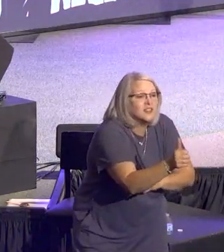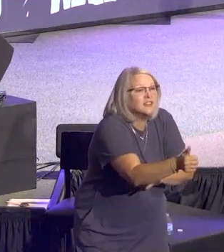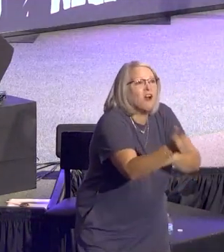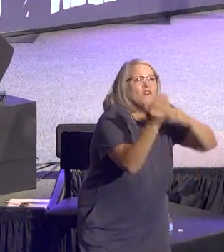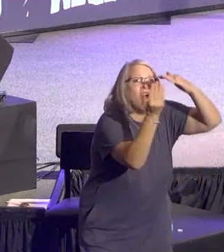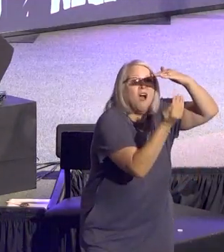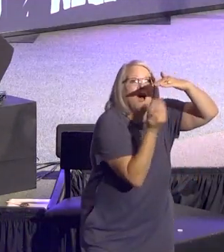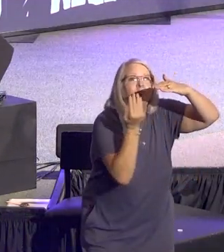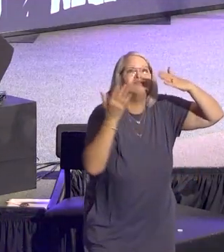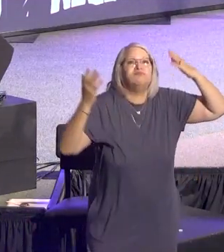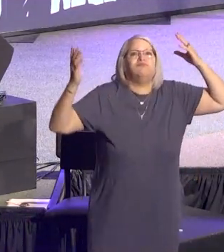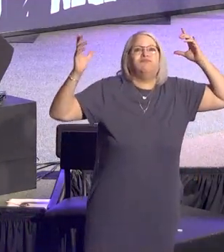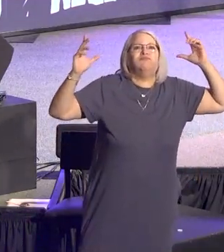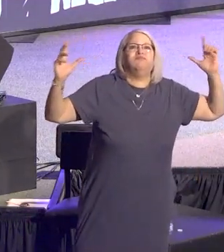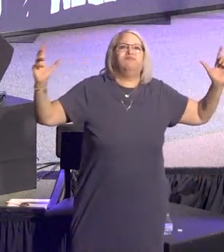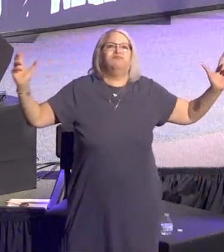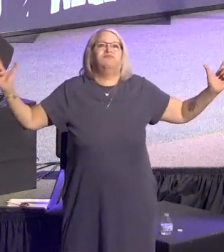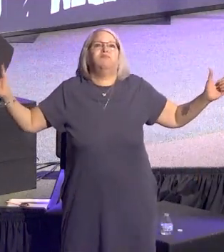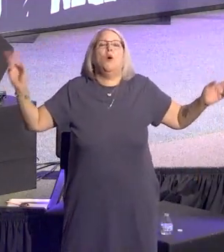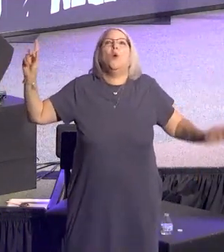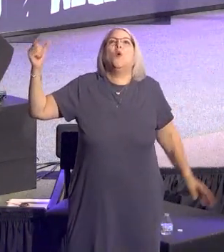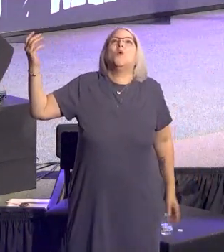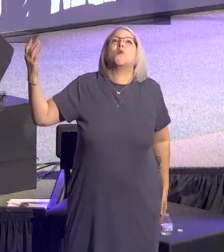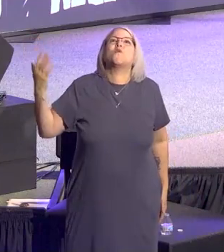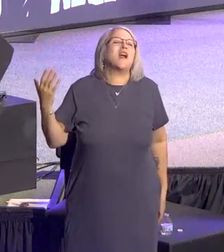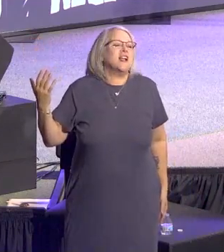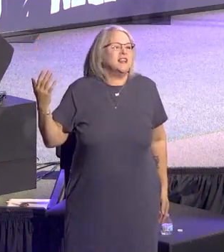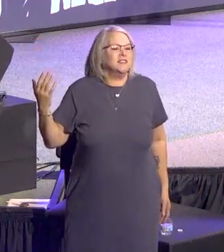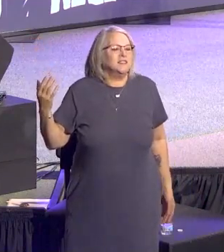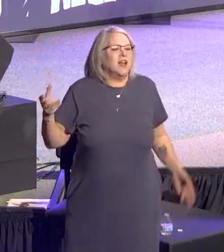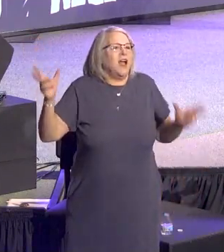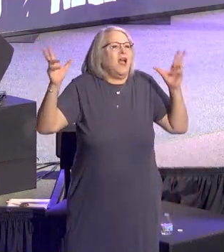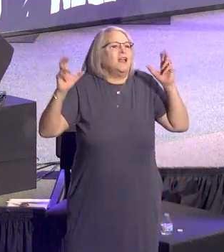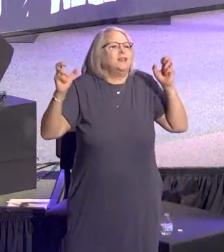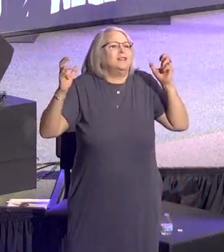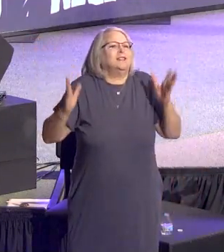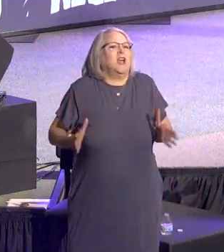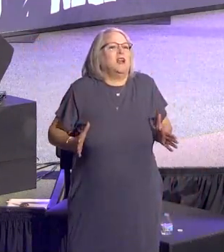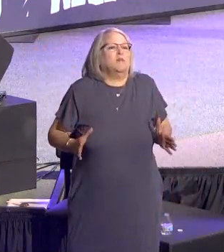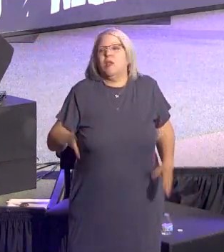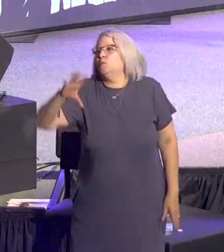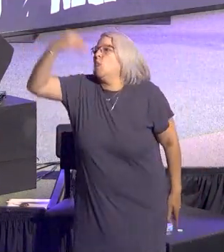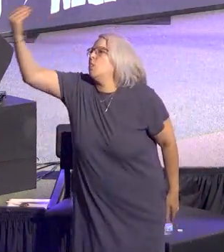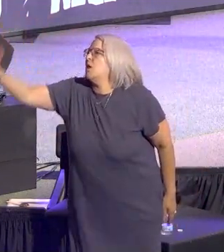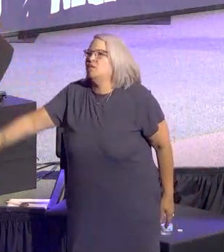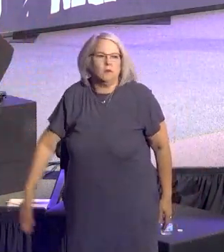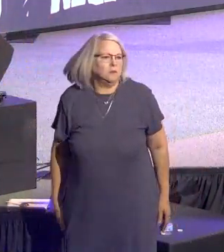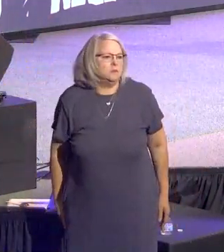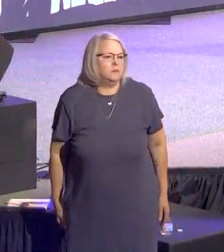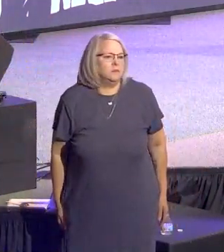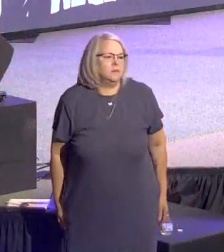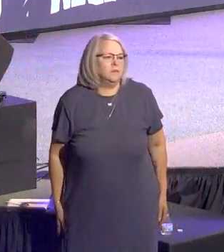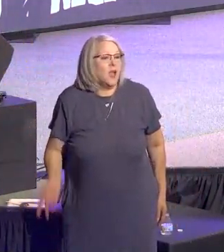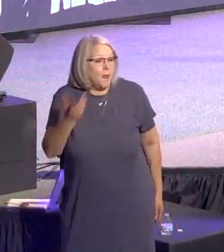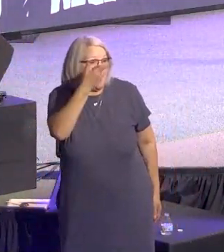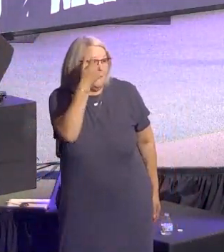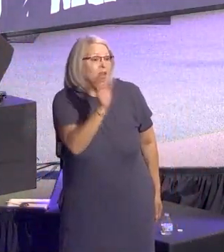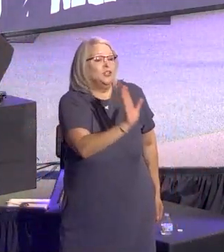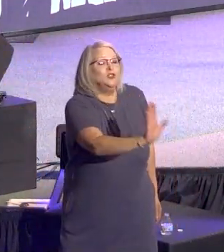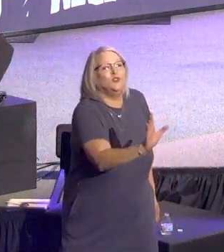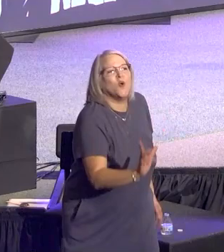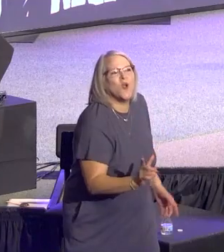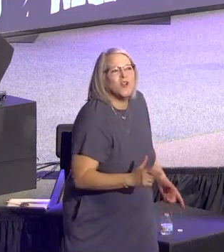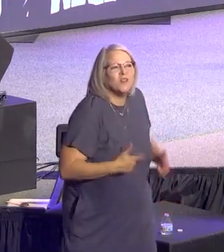under the heading of God's amazing grace, Satan might as well get a plane ticket because your life will